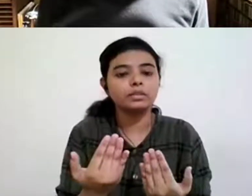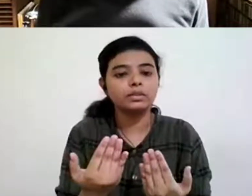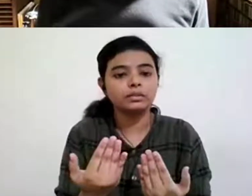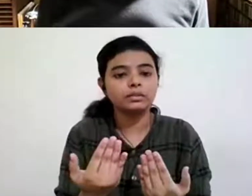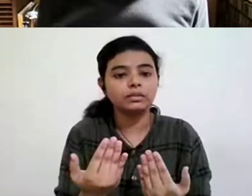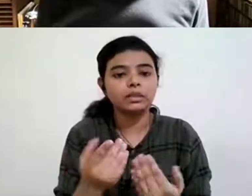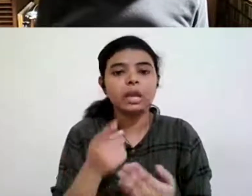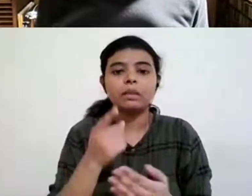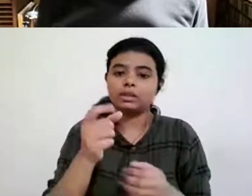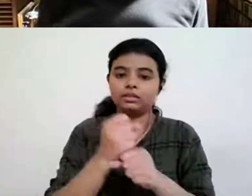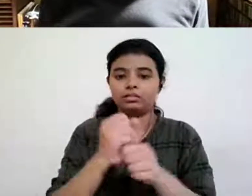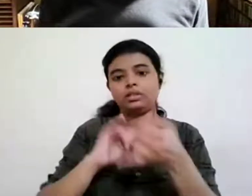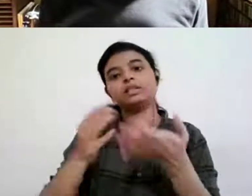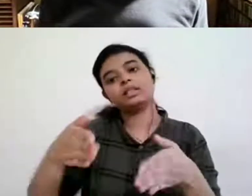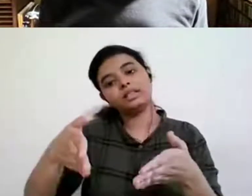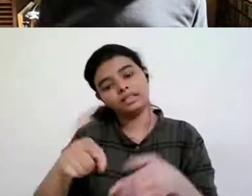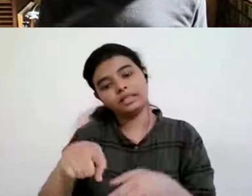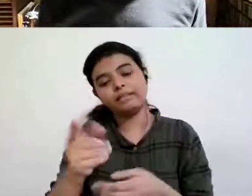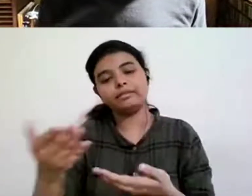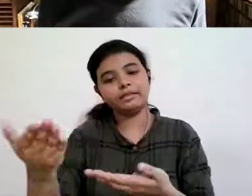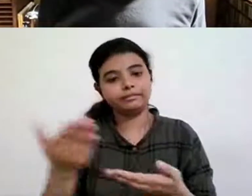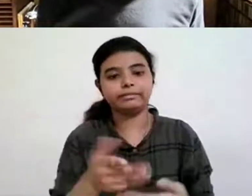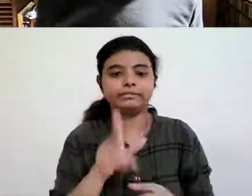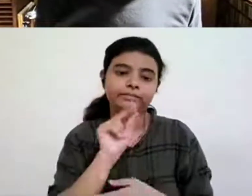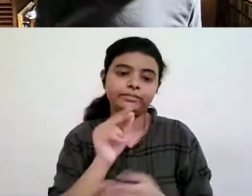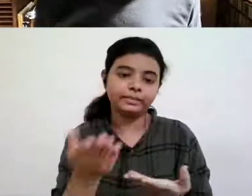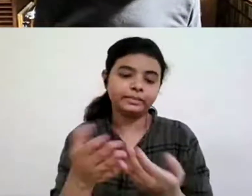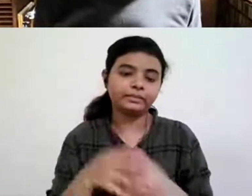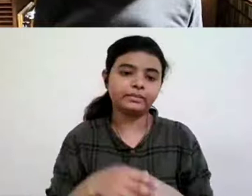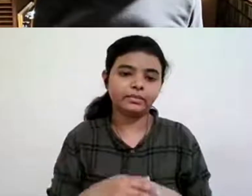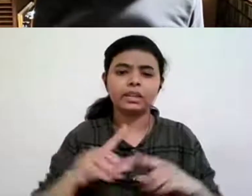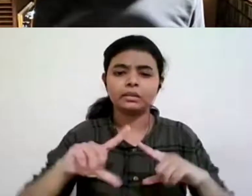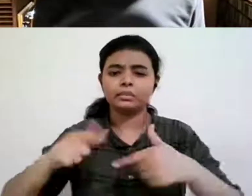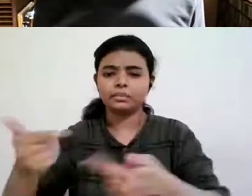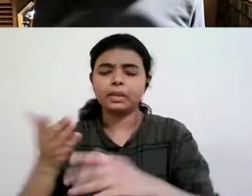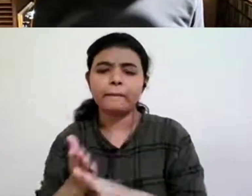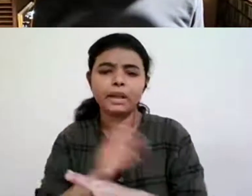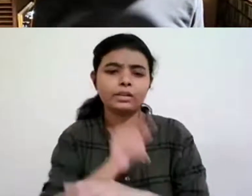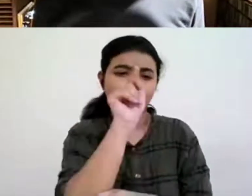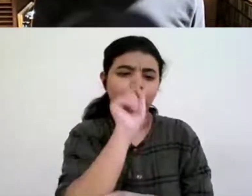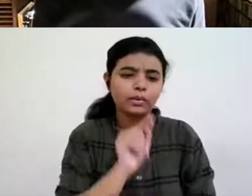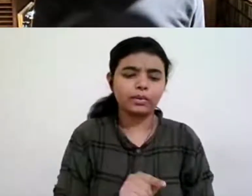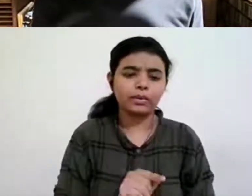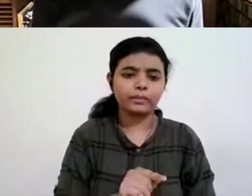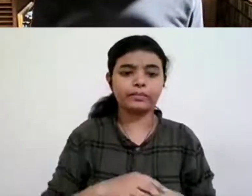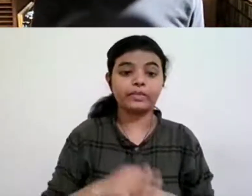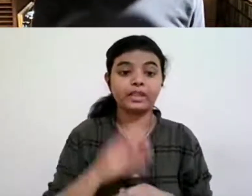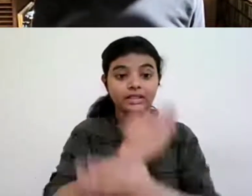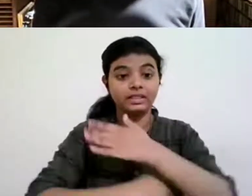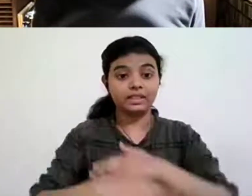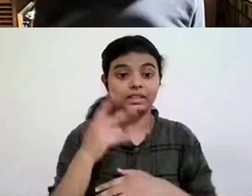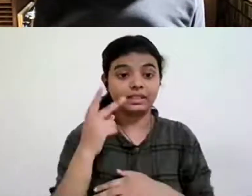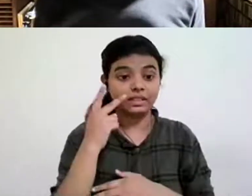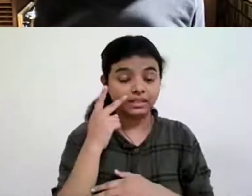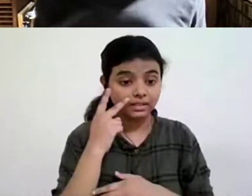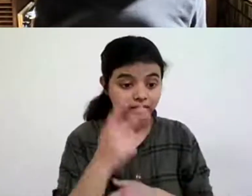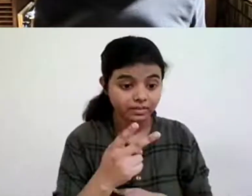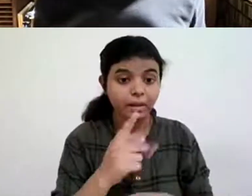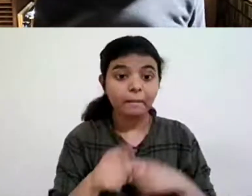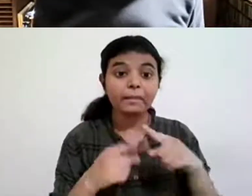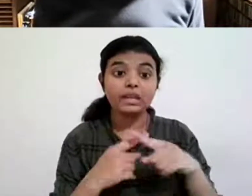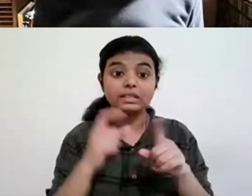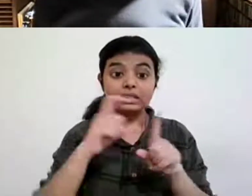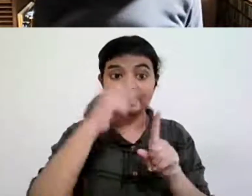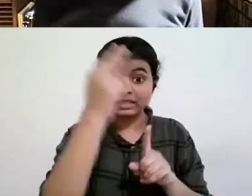speak about it. So before I hand over to him, just a couple of points. When we look at disability and design for